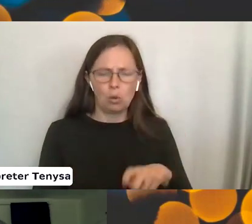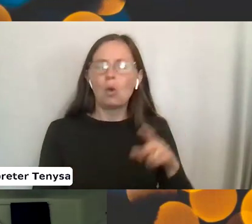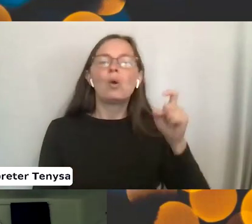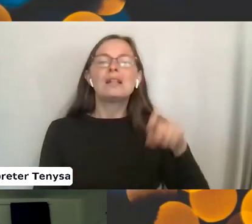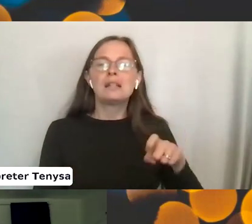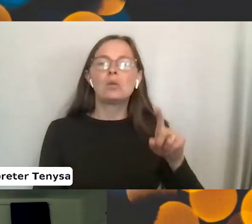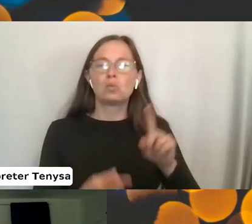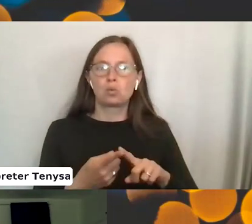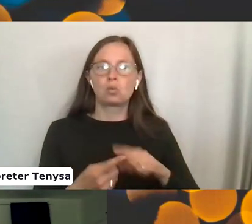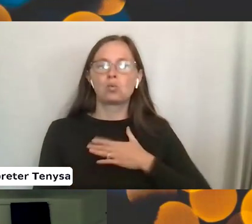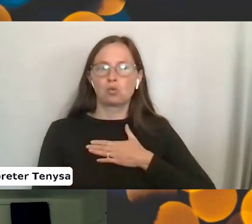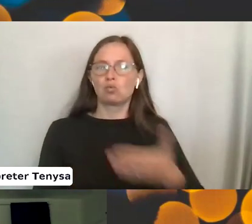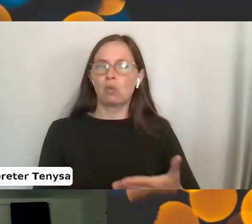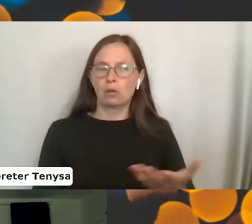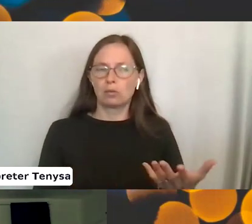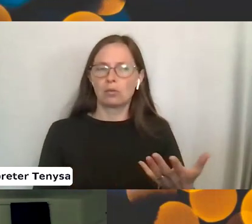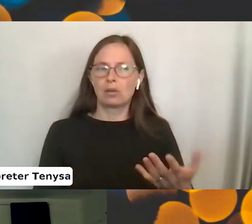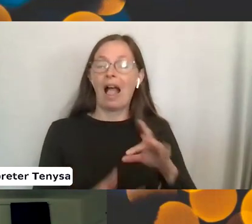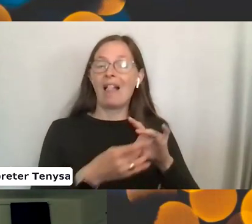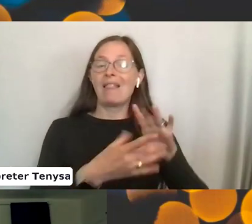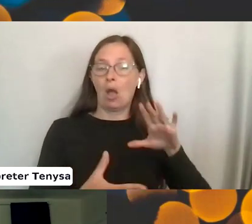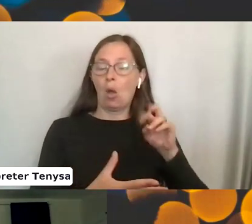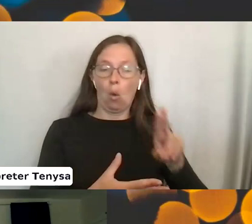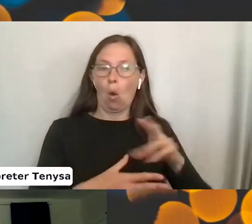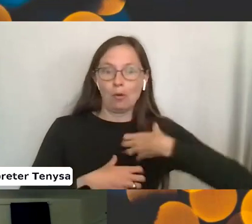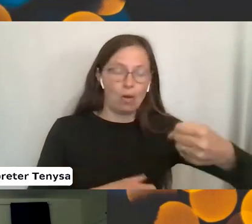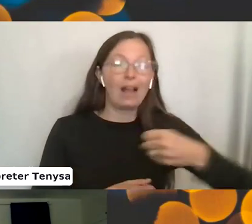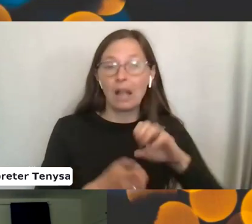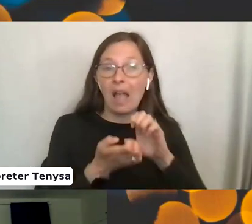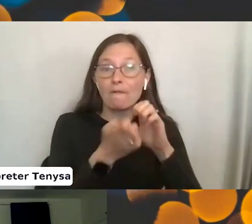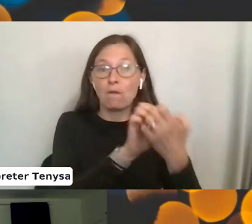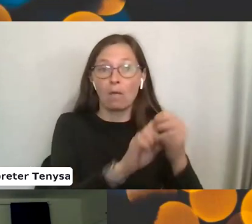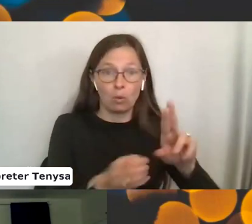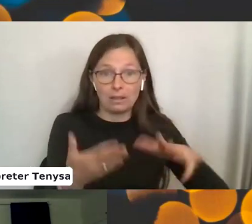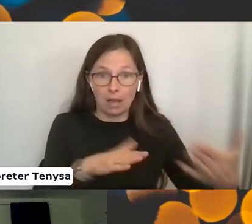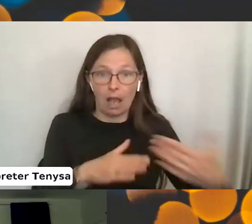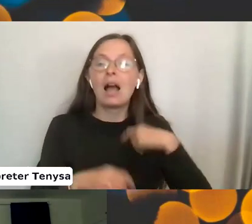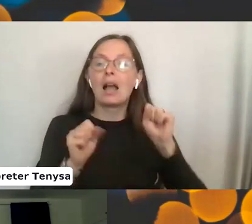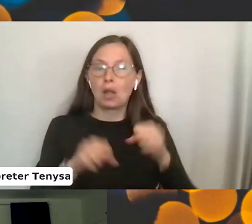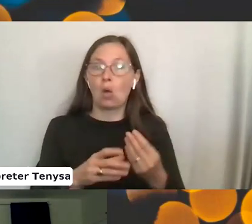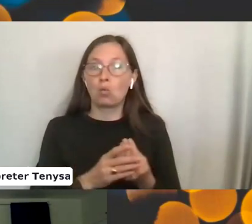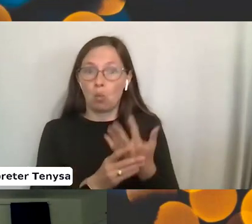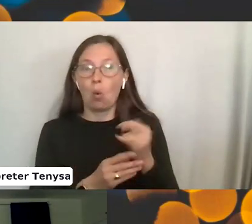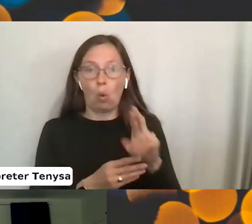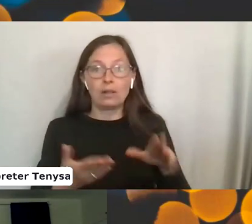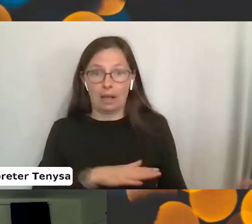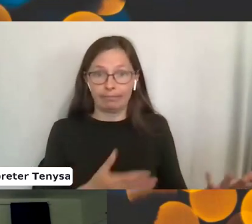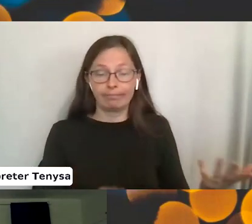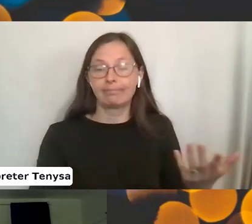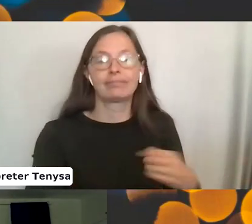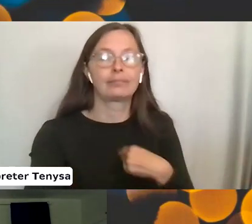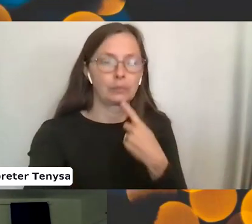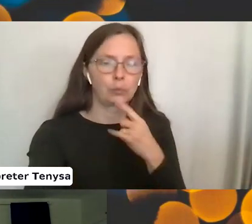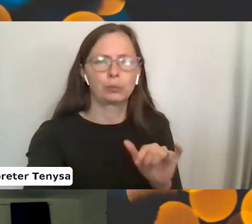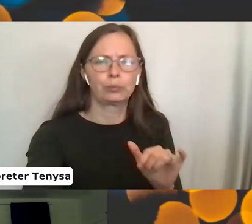dragged. Surrender, evolve or die. Like that's the truth, is I can grow or die. And I said, you know